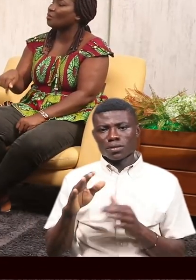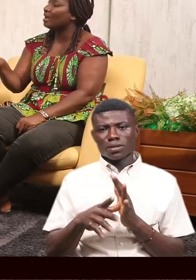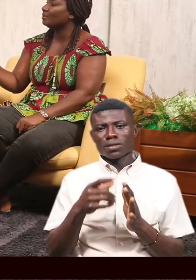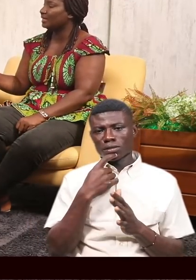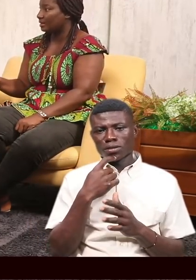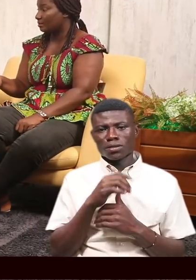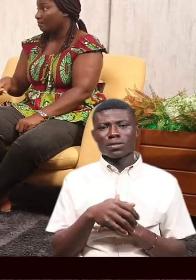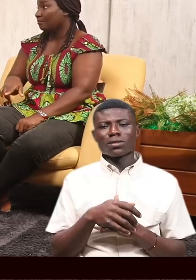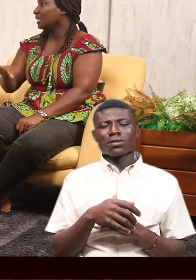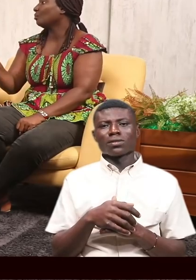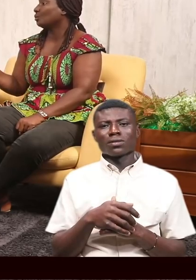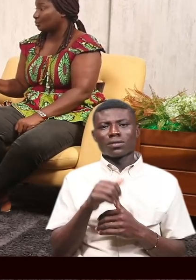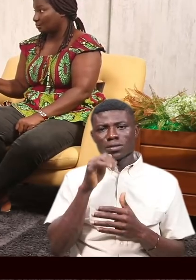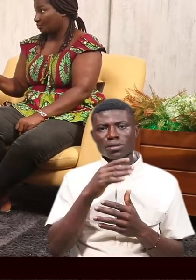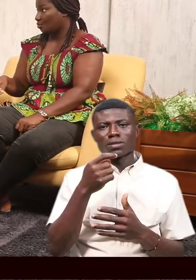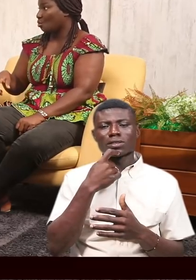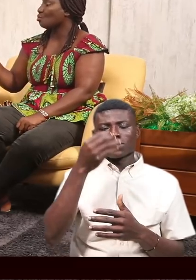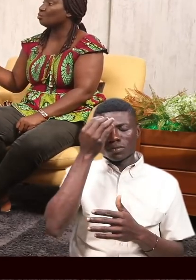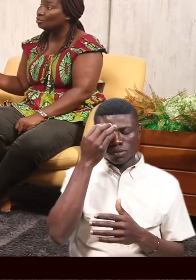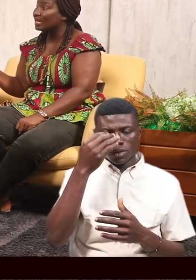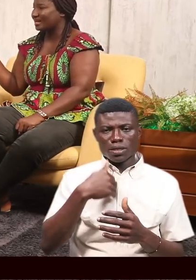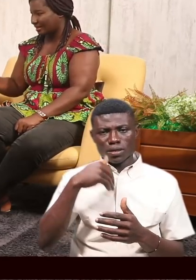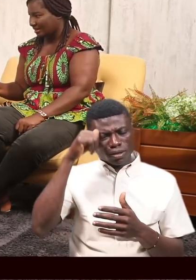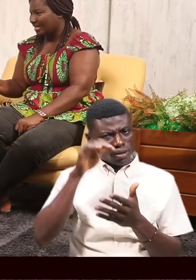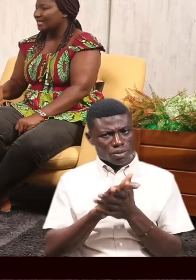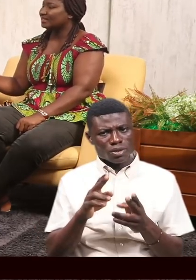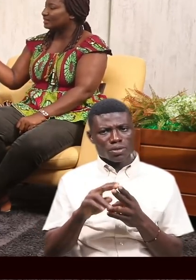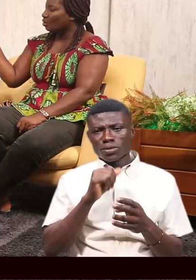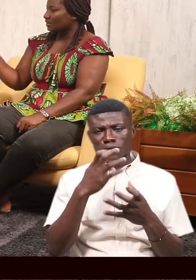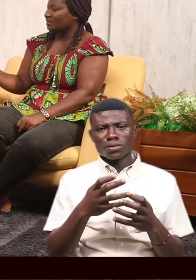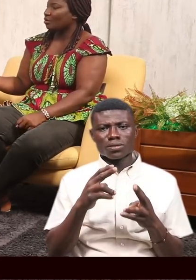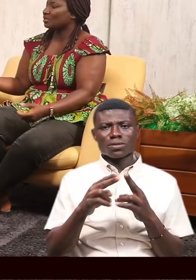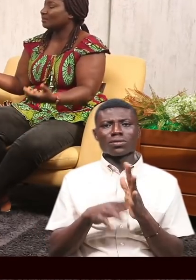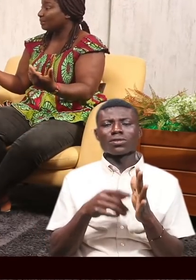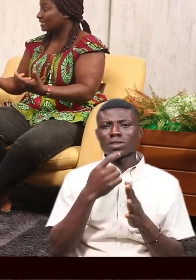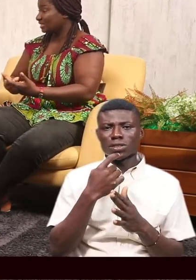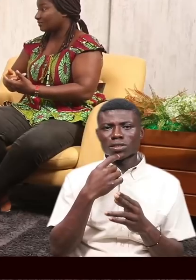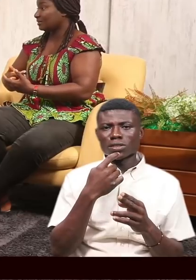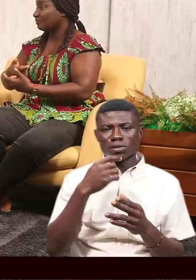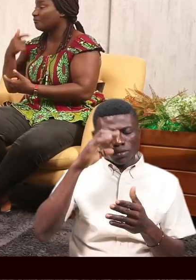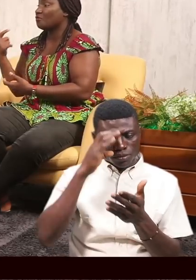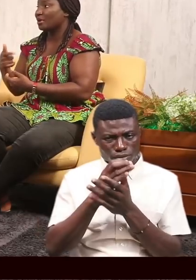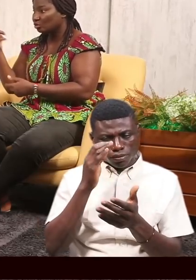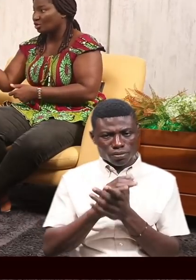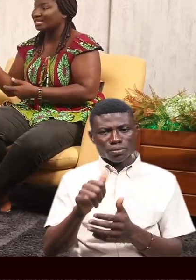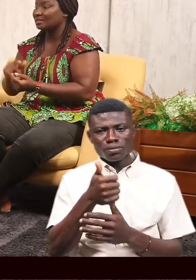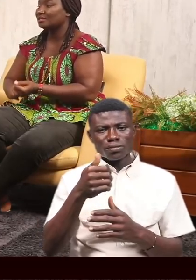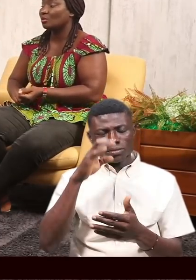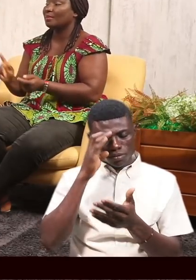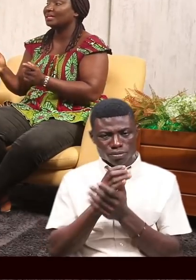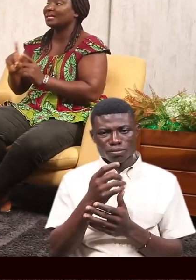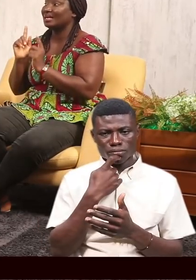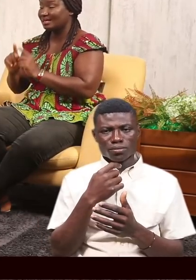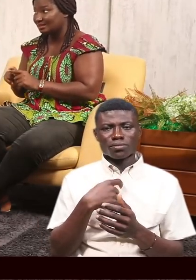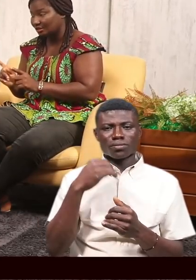all so about way dear, minimono, oh, kuno dada. And see, no, say, or the pictures. From back on to catch and